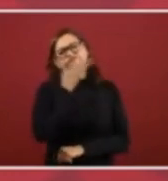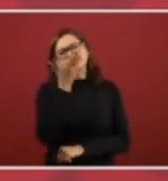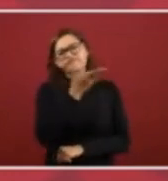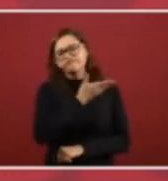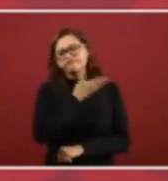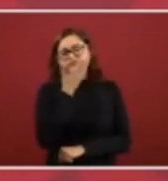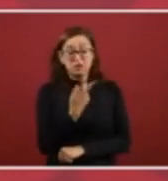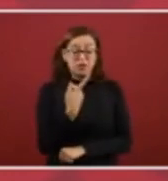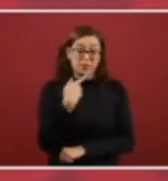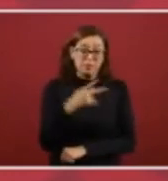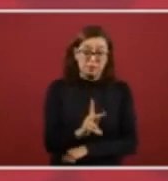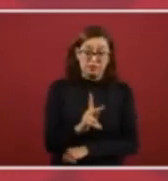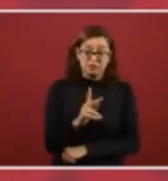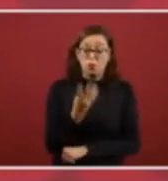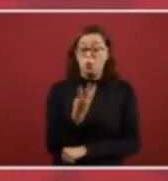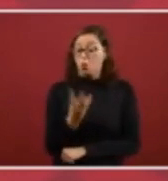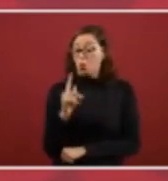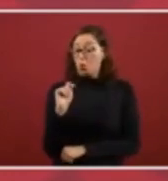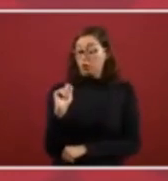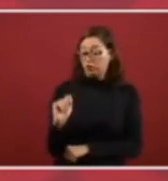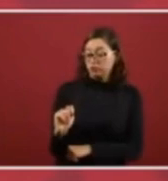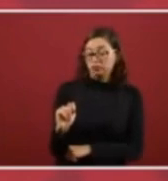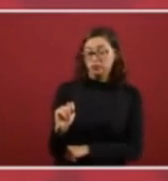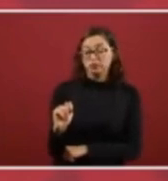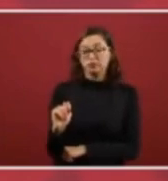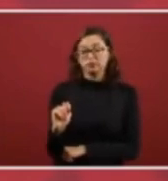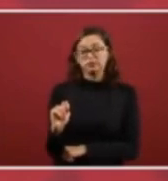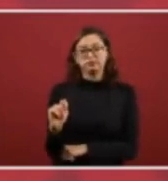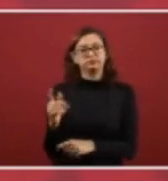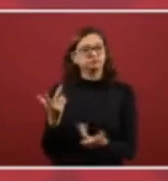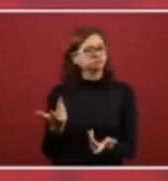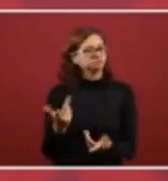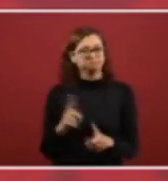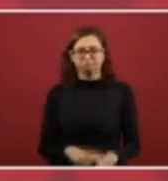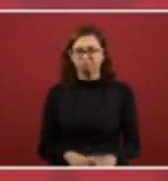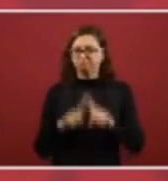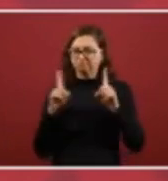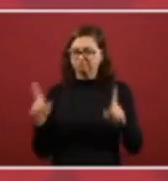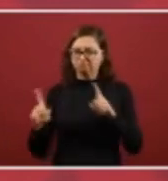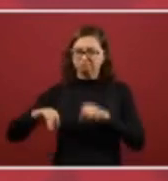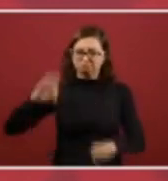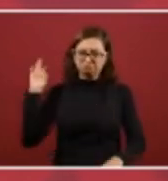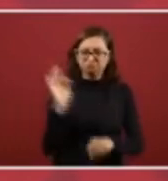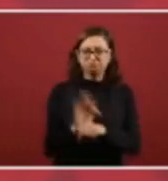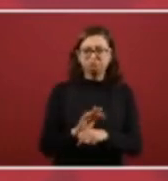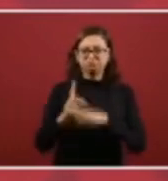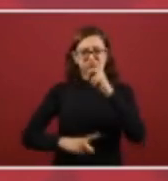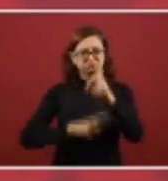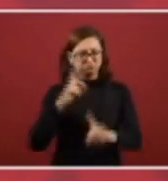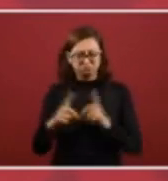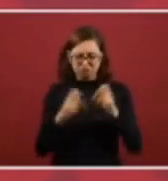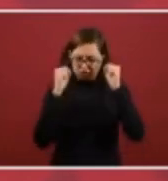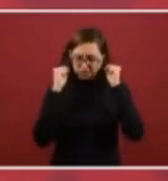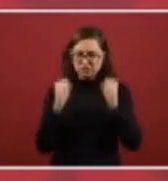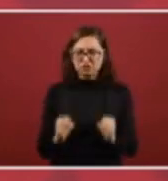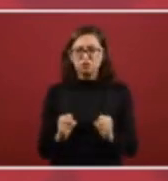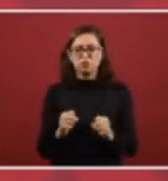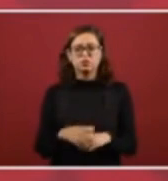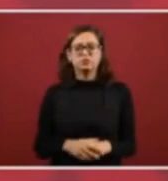But the fourth transformation is to guarantee spaces for